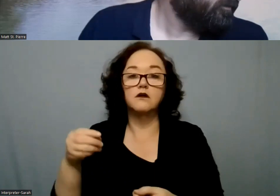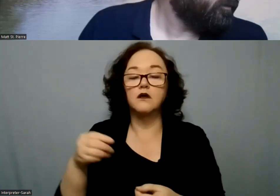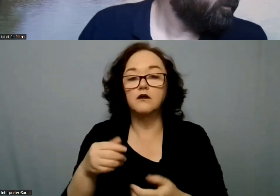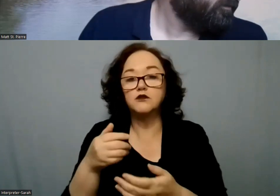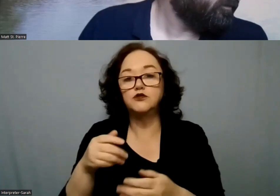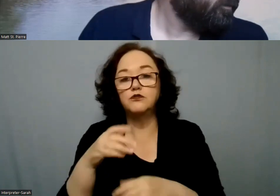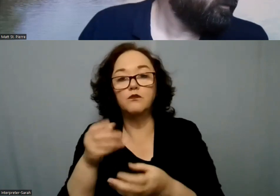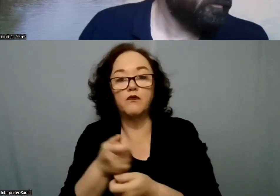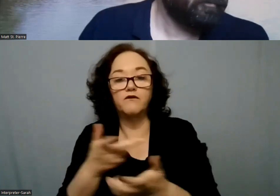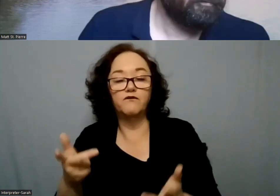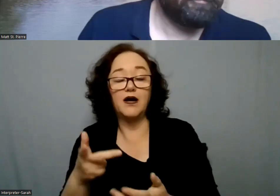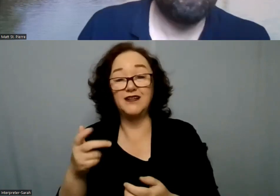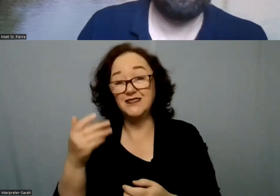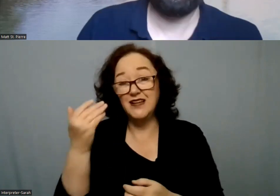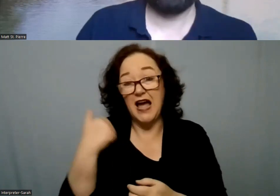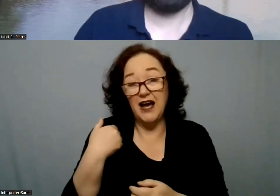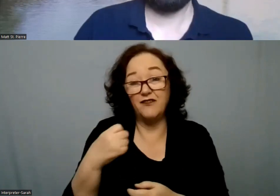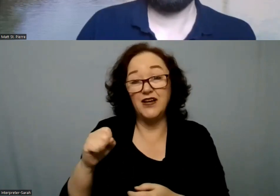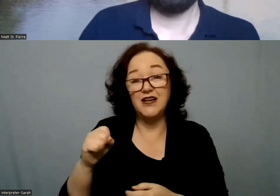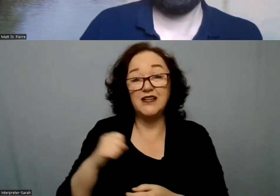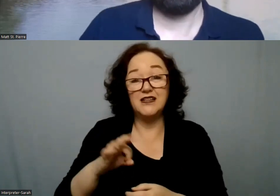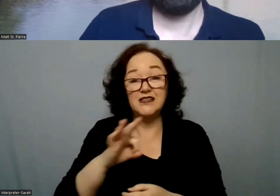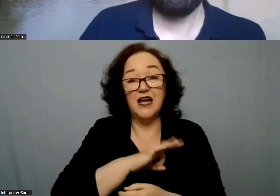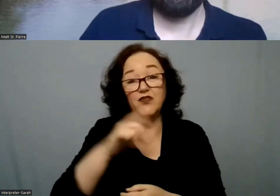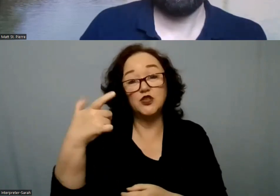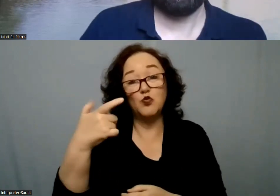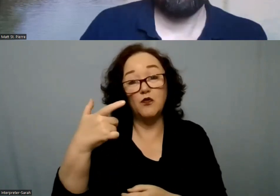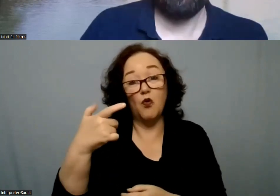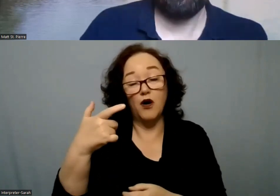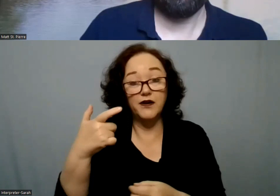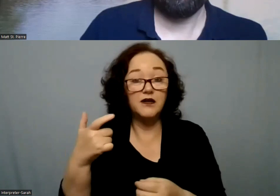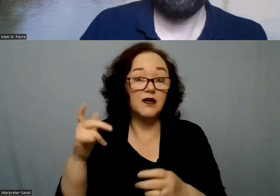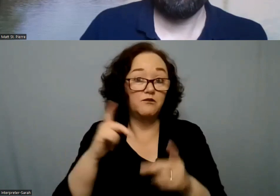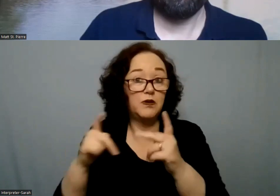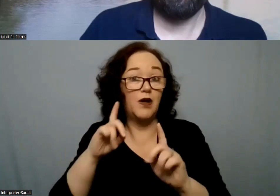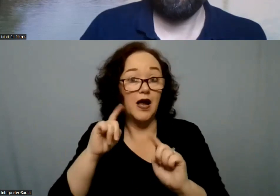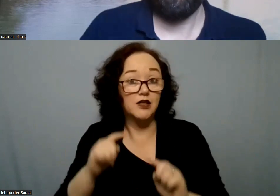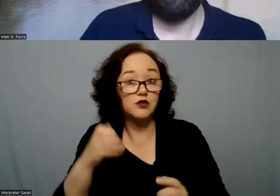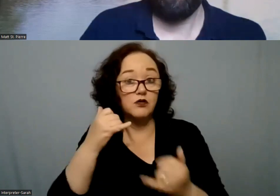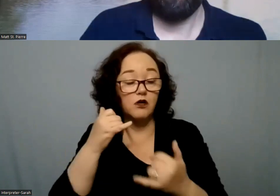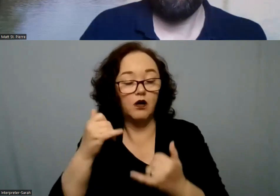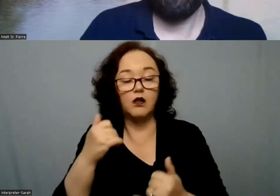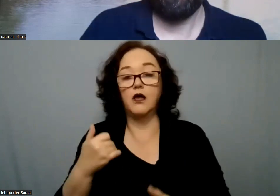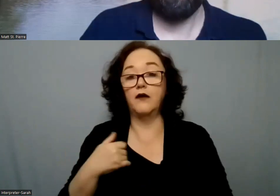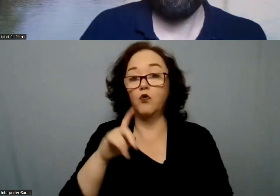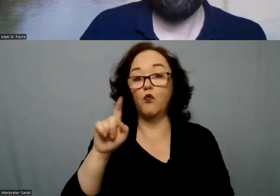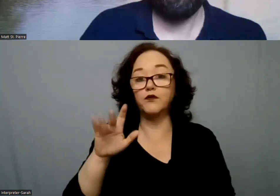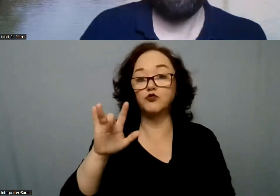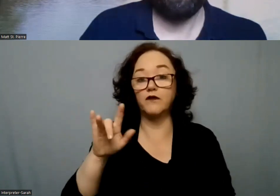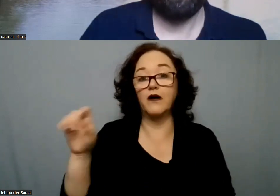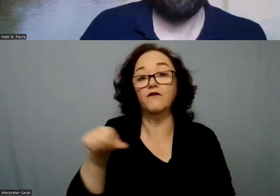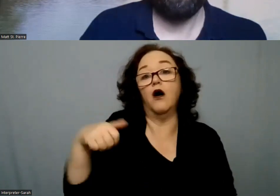call takers that are working in the backup center. And there are approximately 125 other call takers